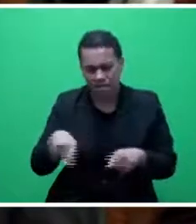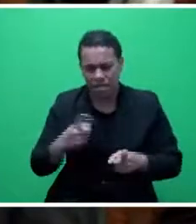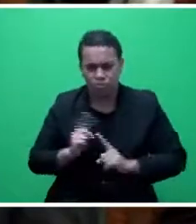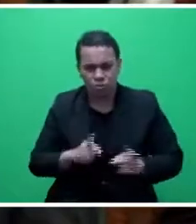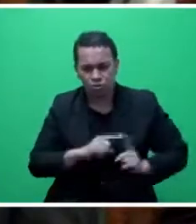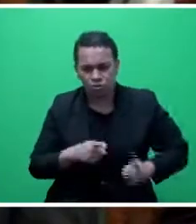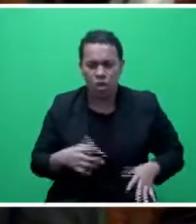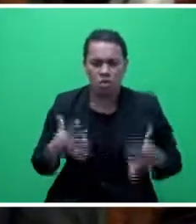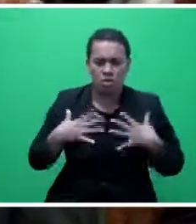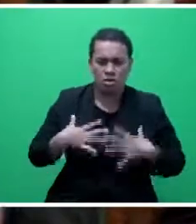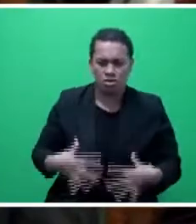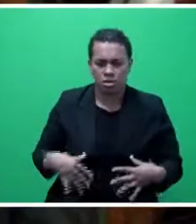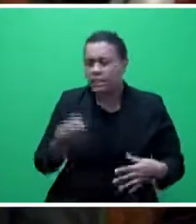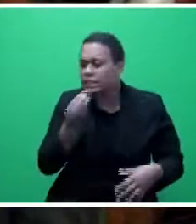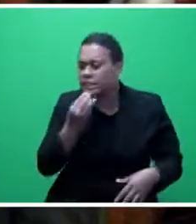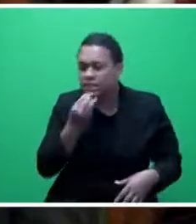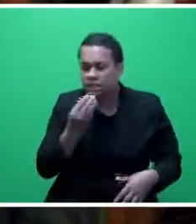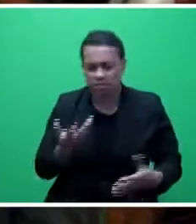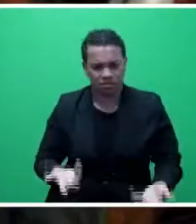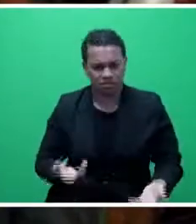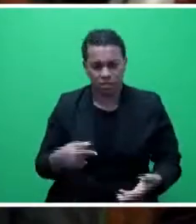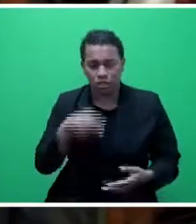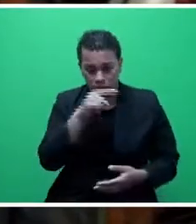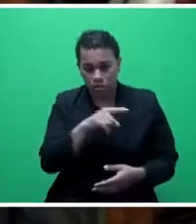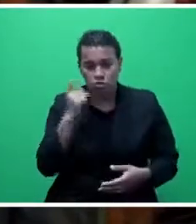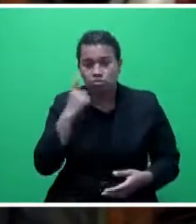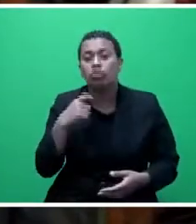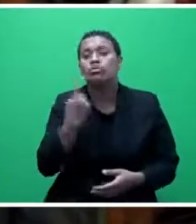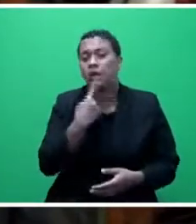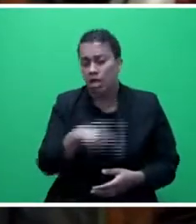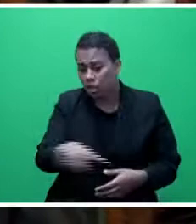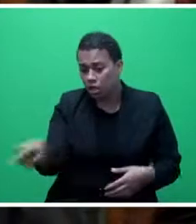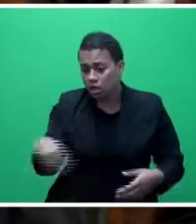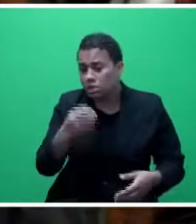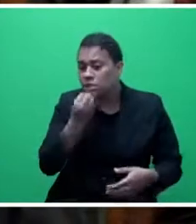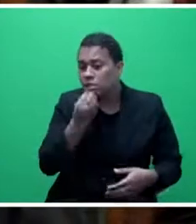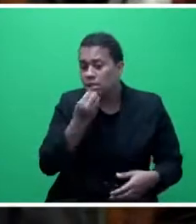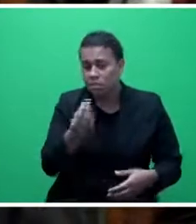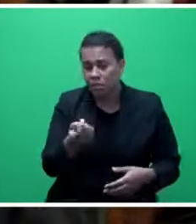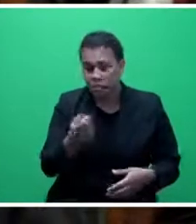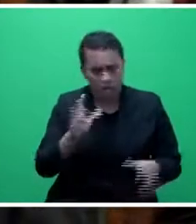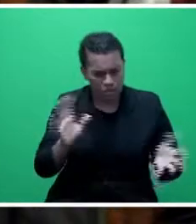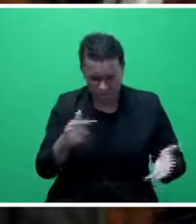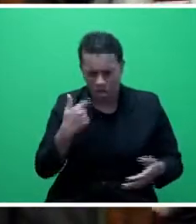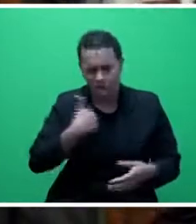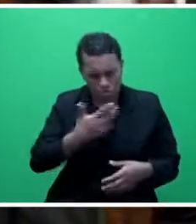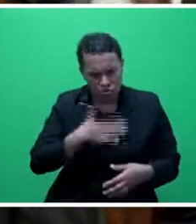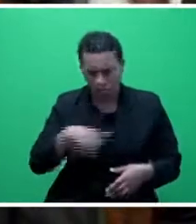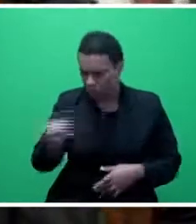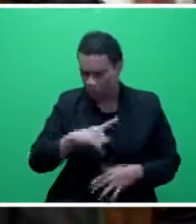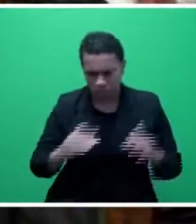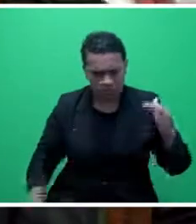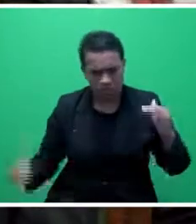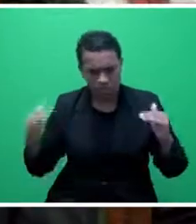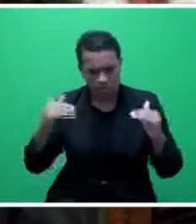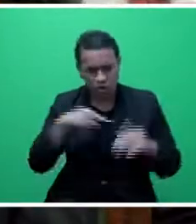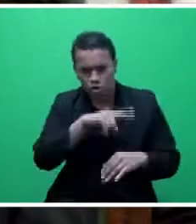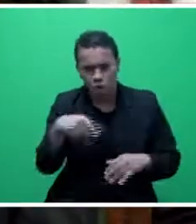food. That's the picture they're trying to portray. We want them to have dignity. Don't say no, because that's what you're